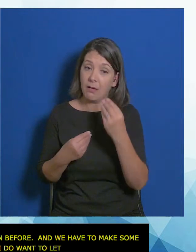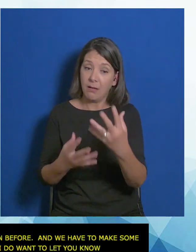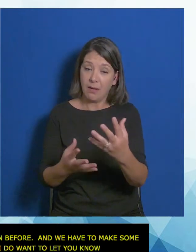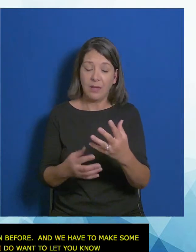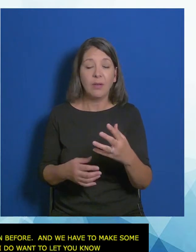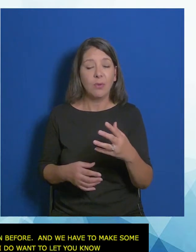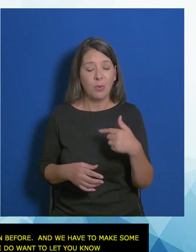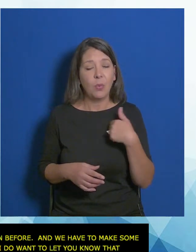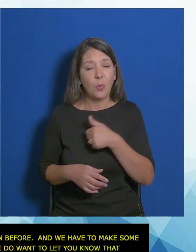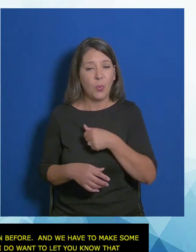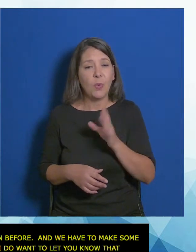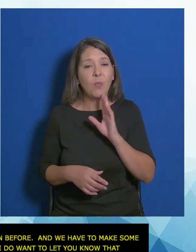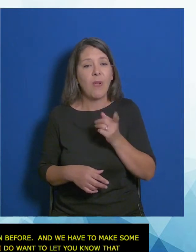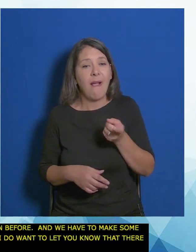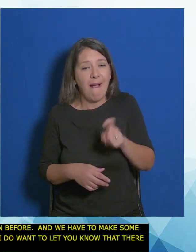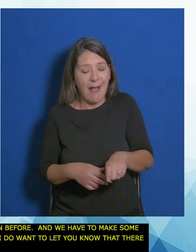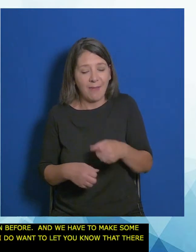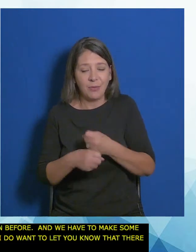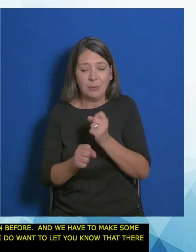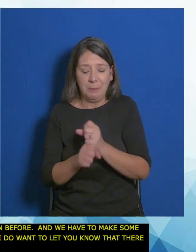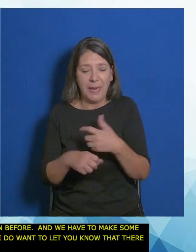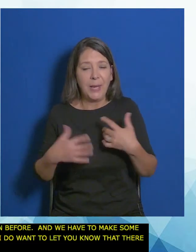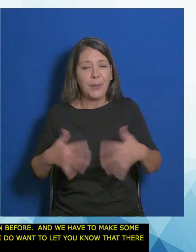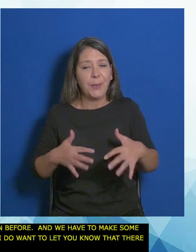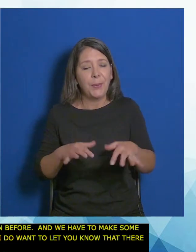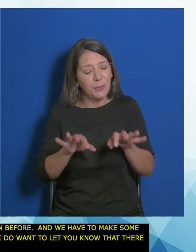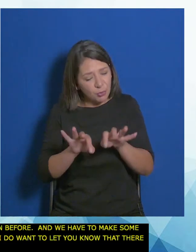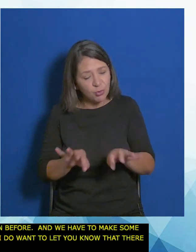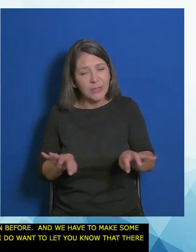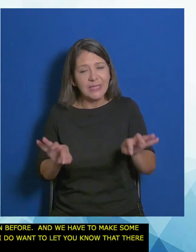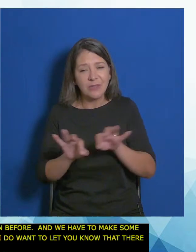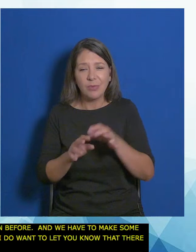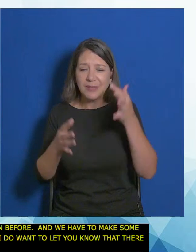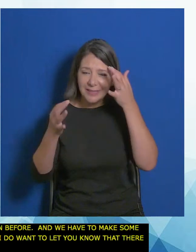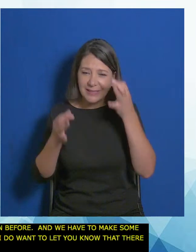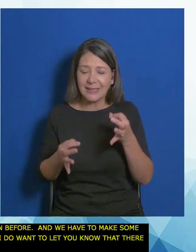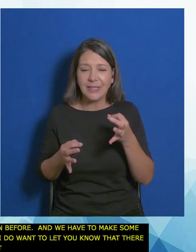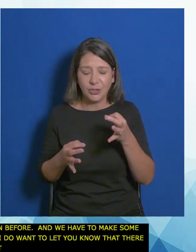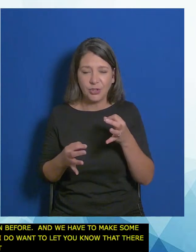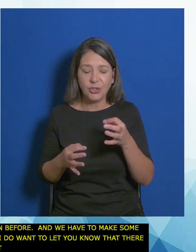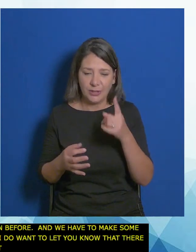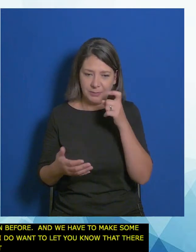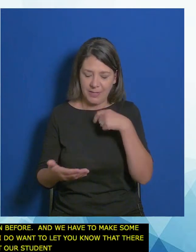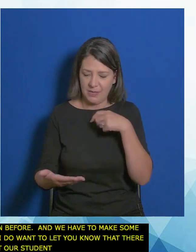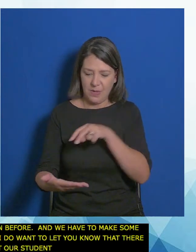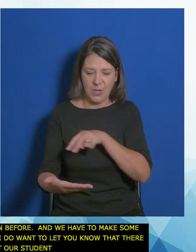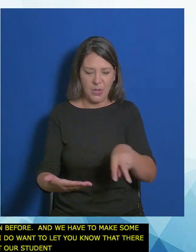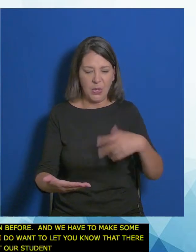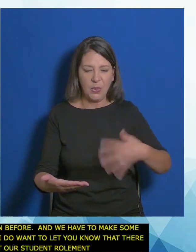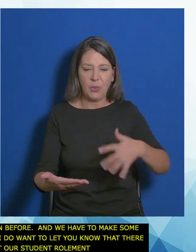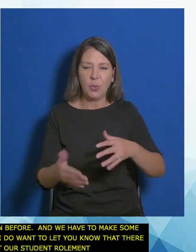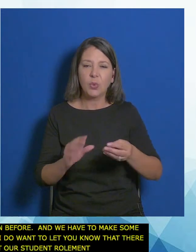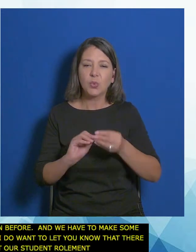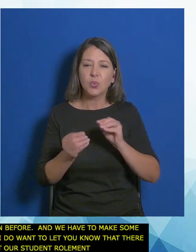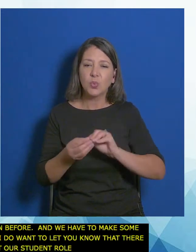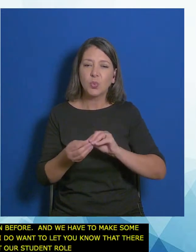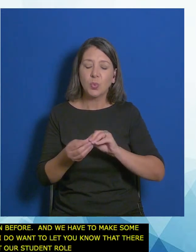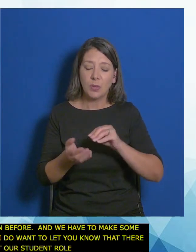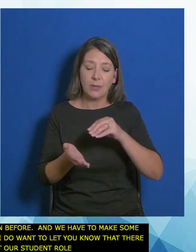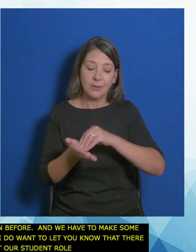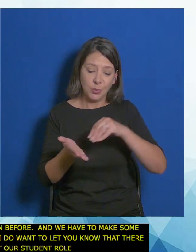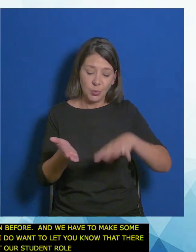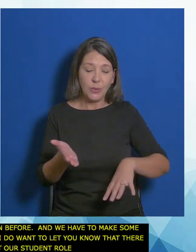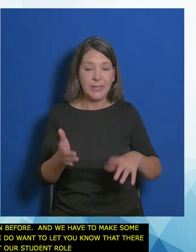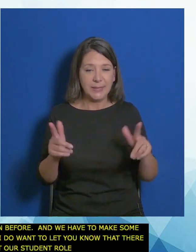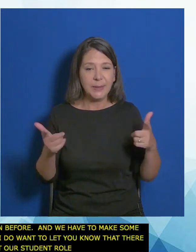critical decisions that we have to make looking at our student enrollment numbers. The